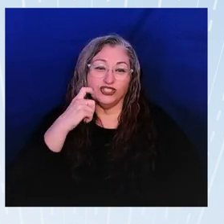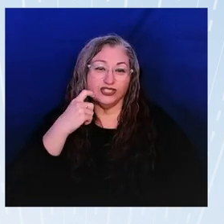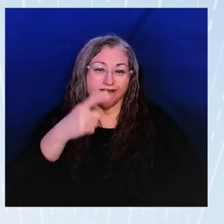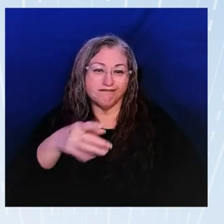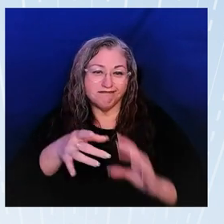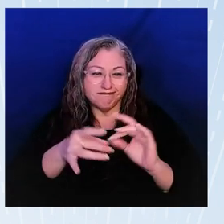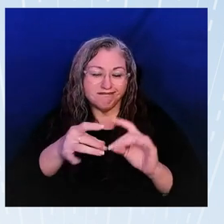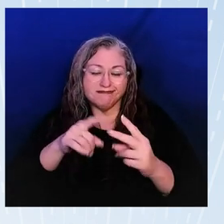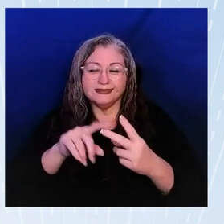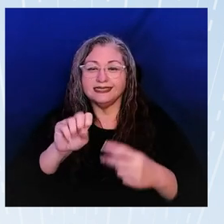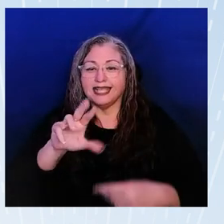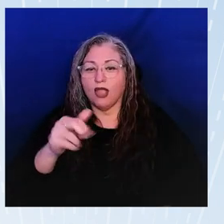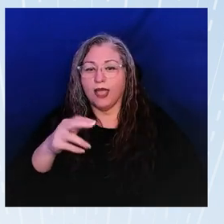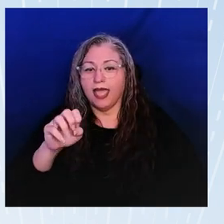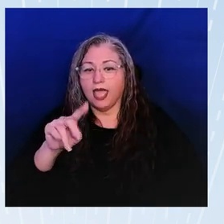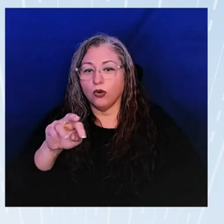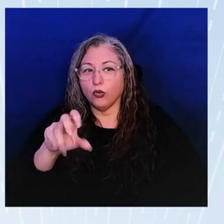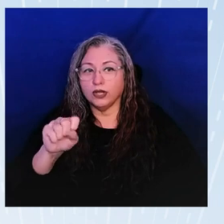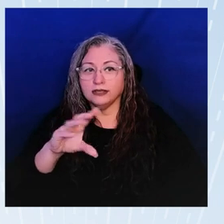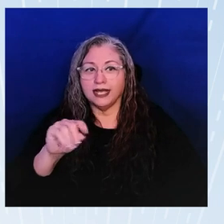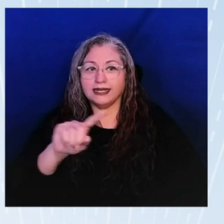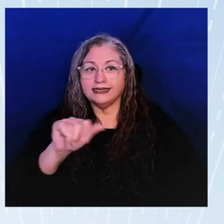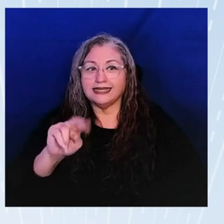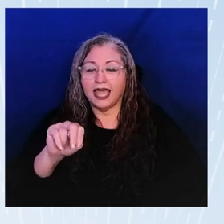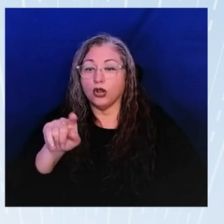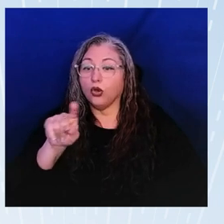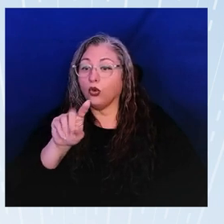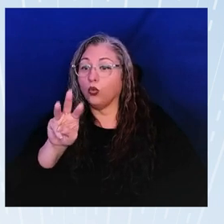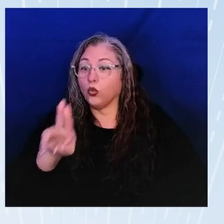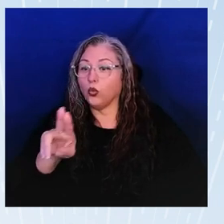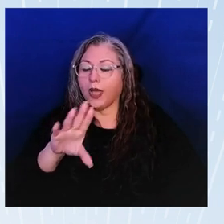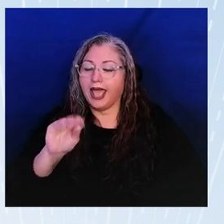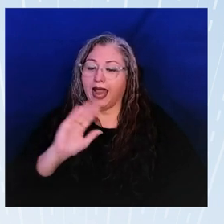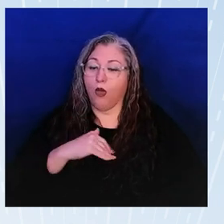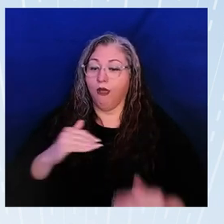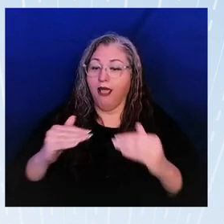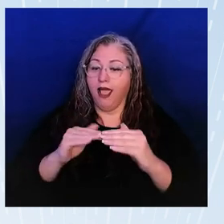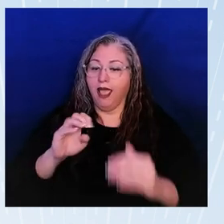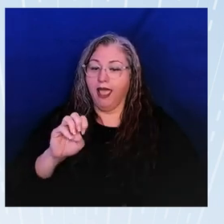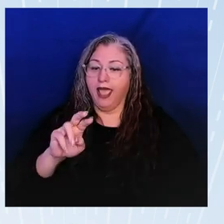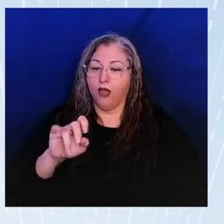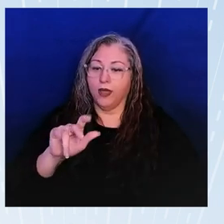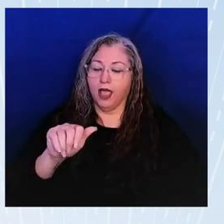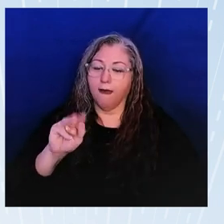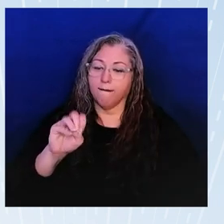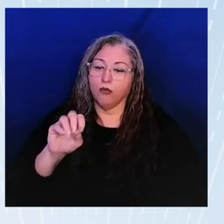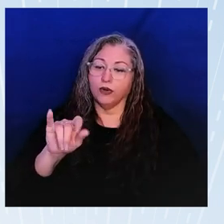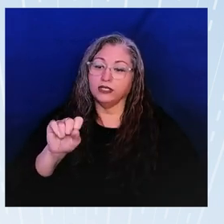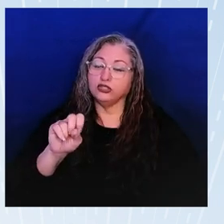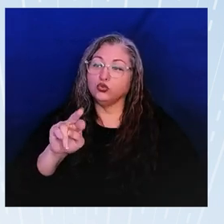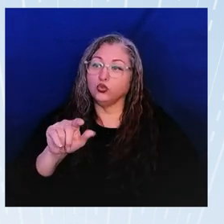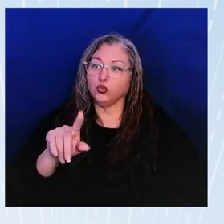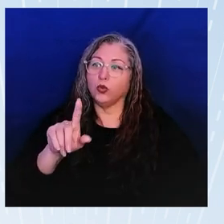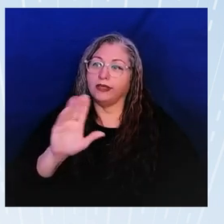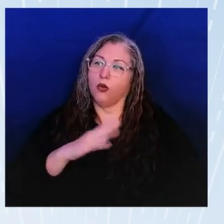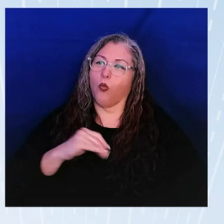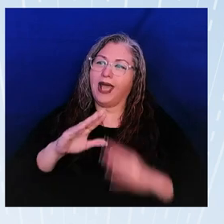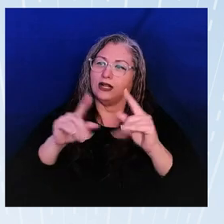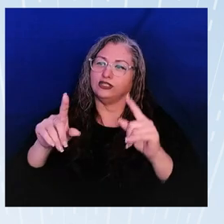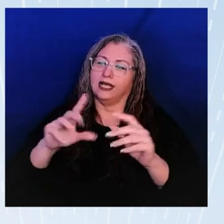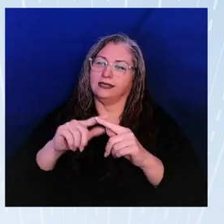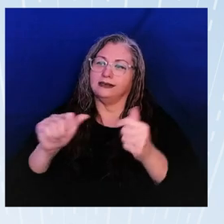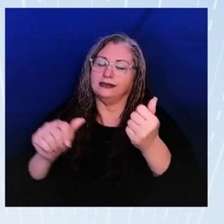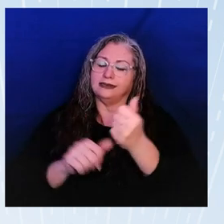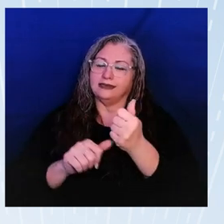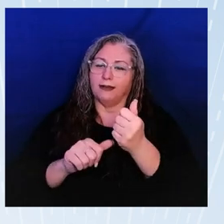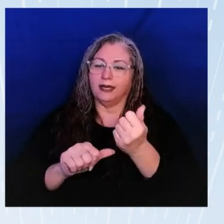Edwards, and Zayn Wu. And of course, a big thanks to our colleague Erica Moritz-Sugu in the White House, who serves as Deputy Assistant to the